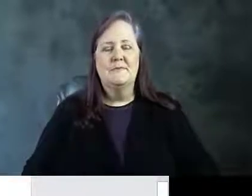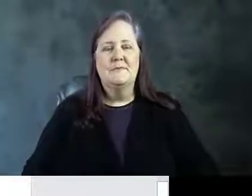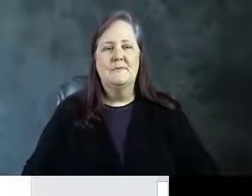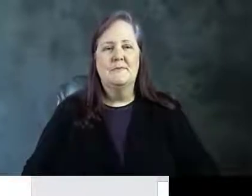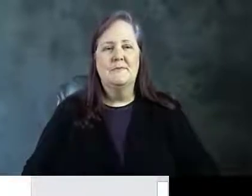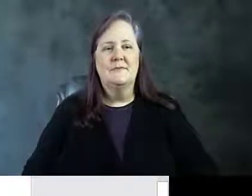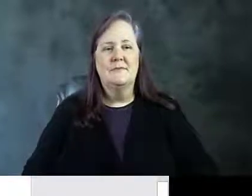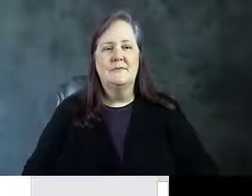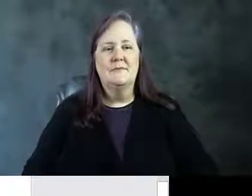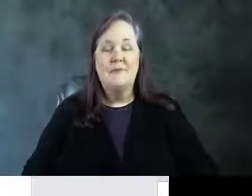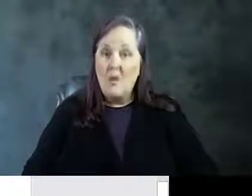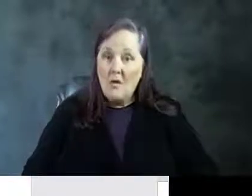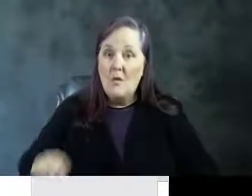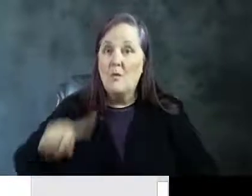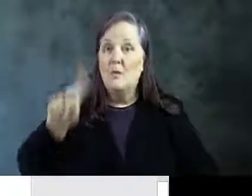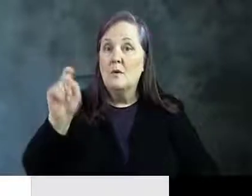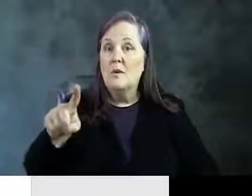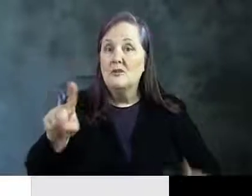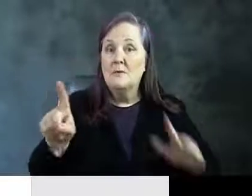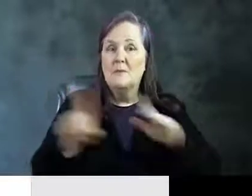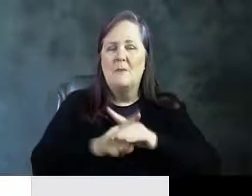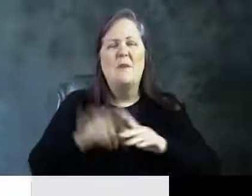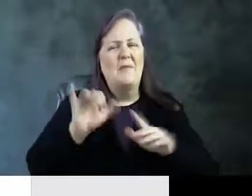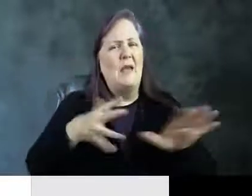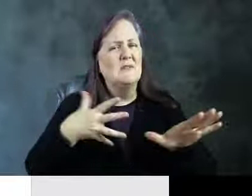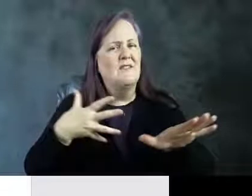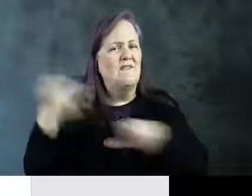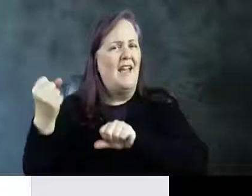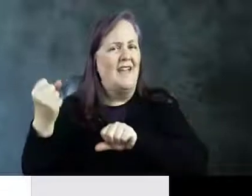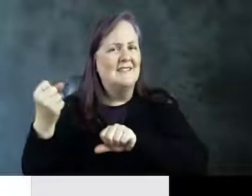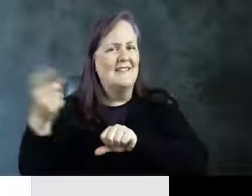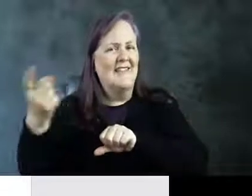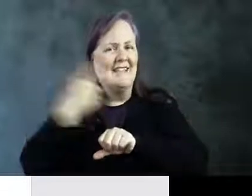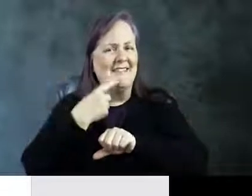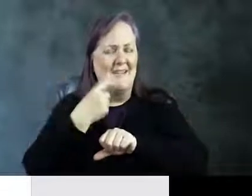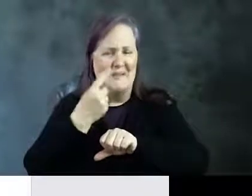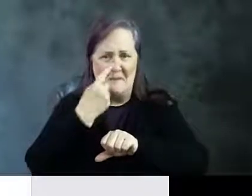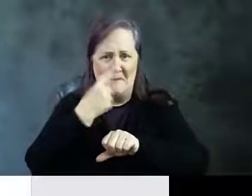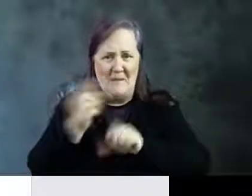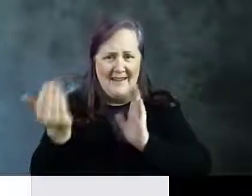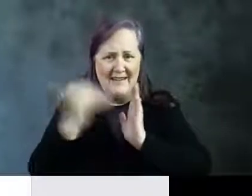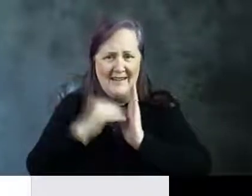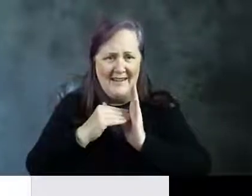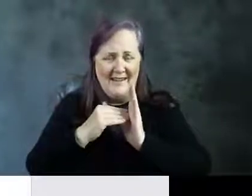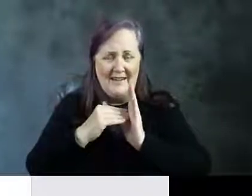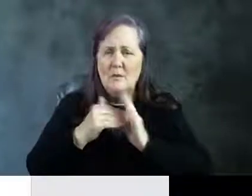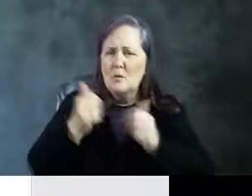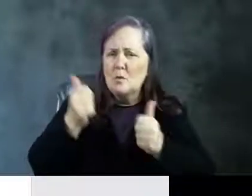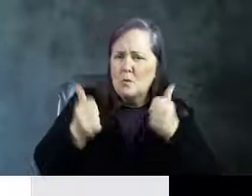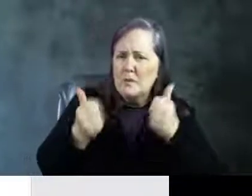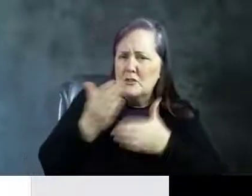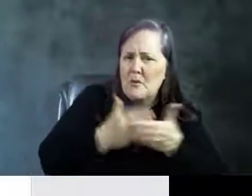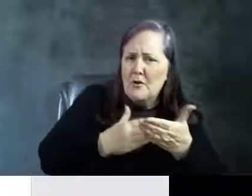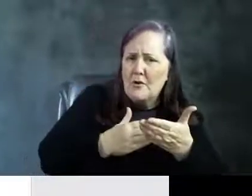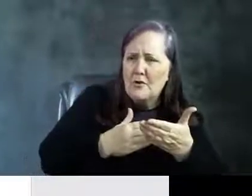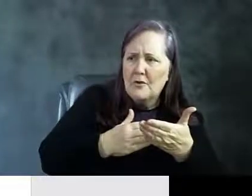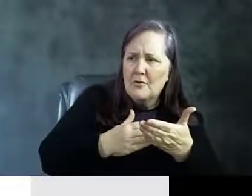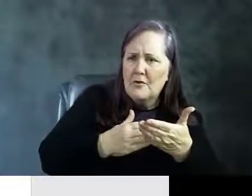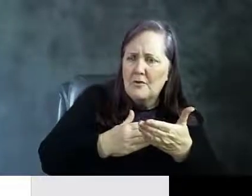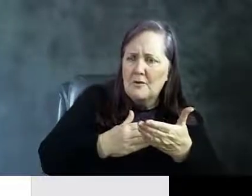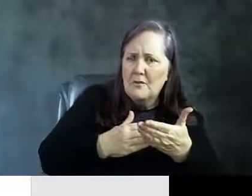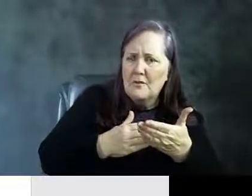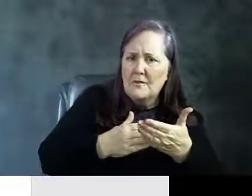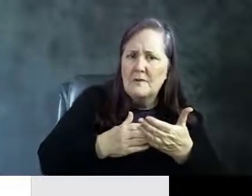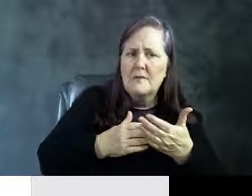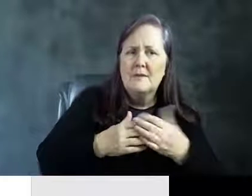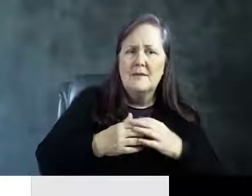I'm sorry, we have a question again. So that was a bit fast. Can you do that again? Brooke, go ahead and let me know what part you're looking for. I